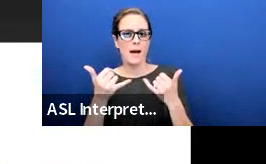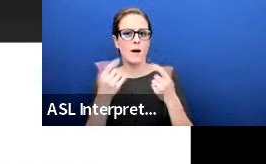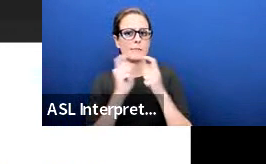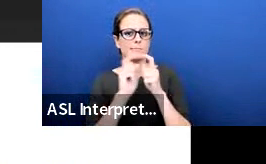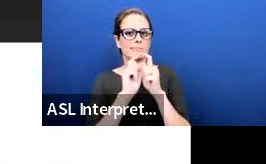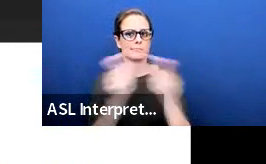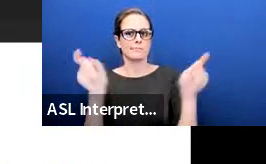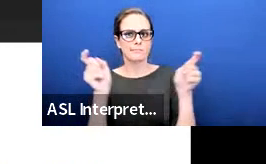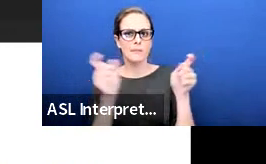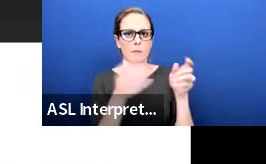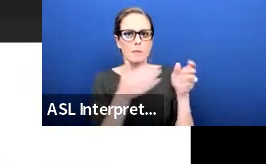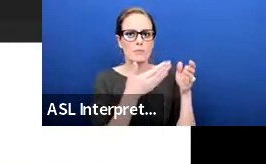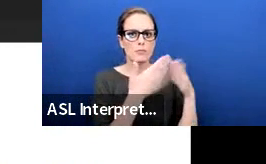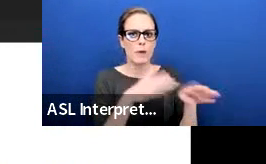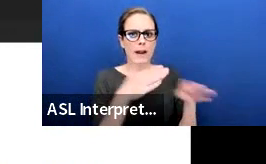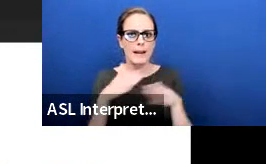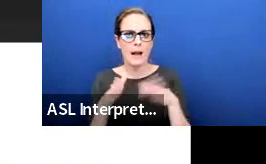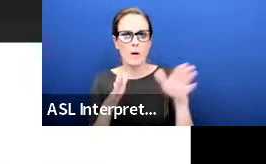select.